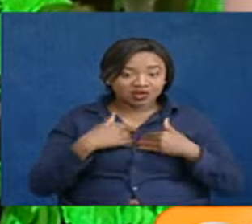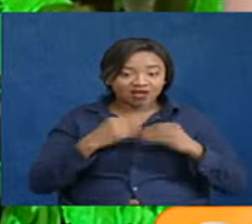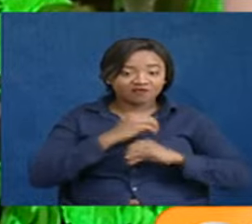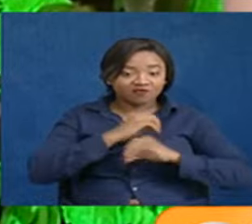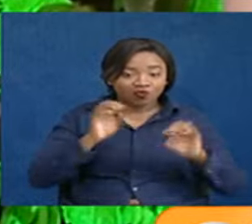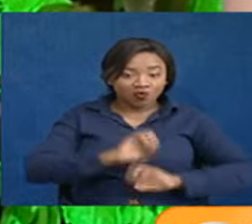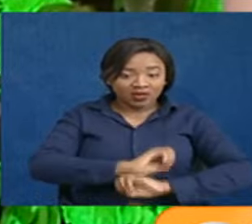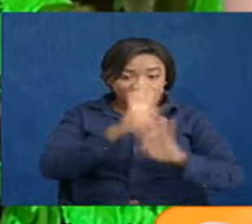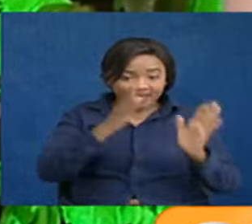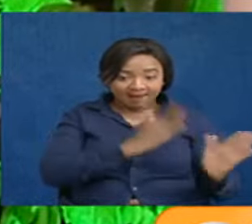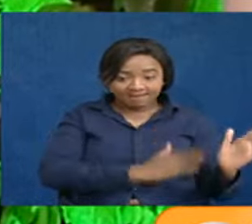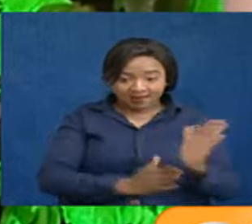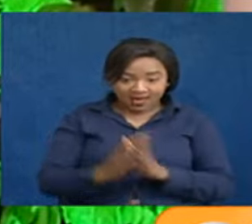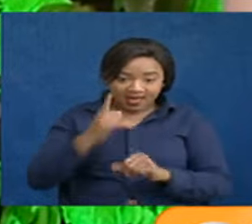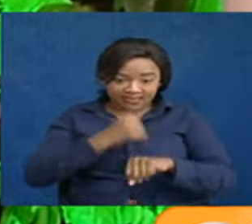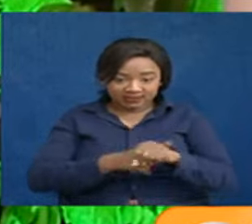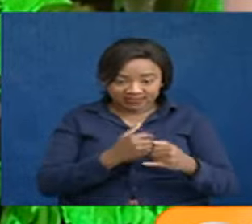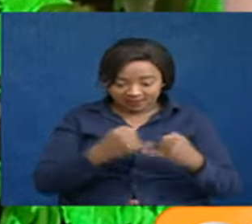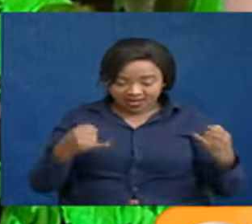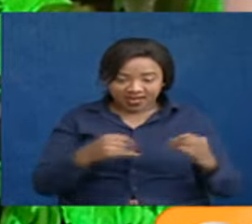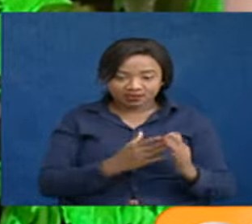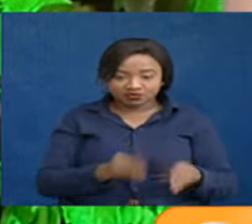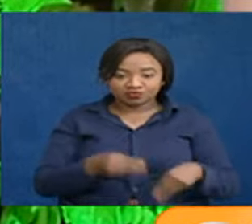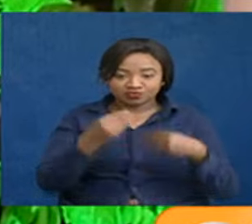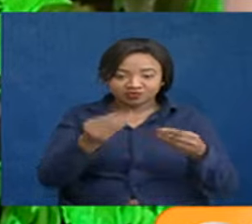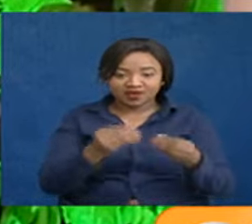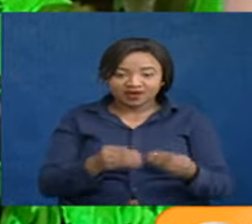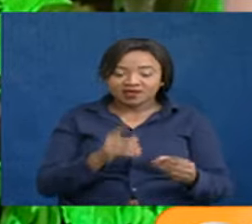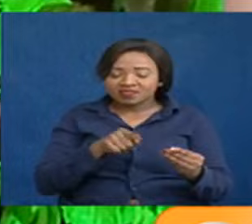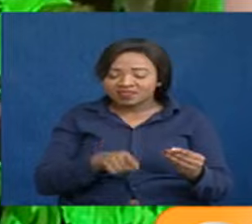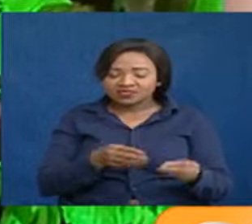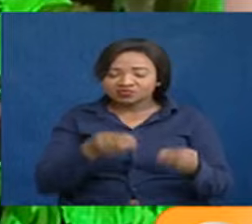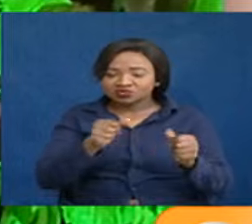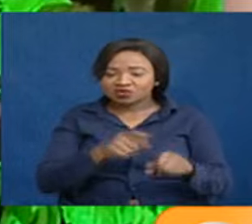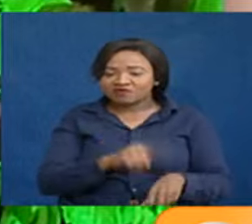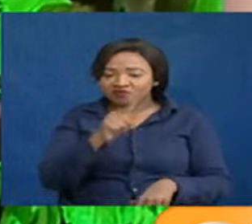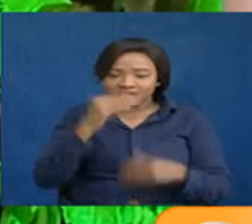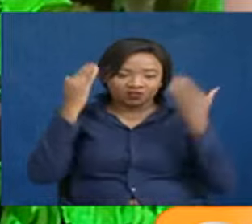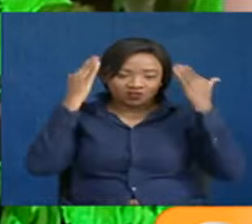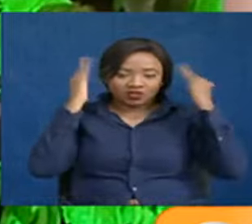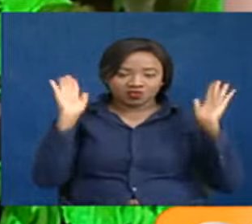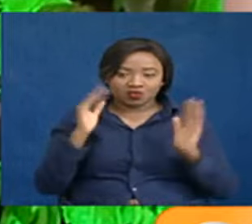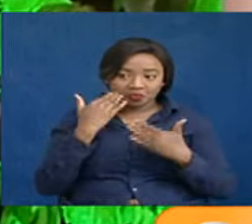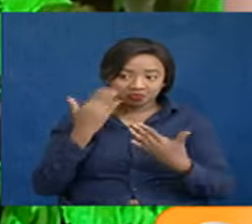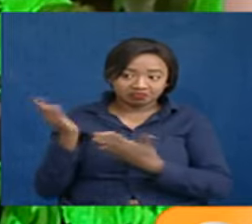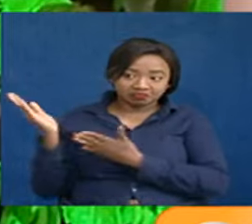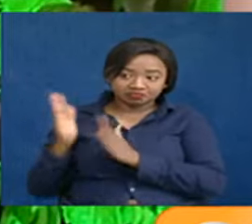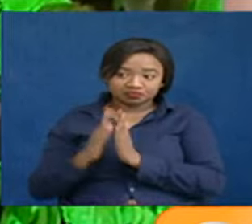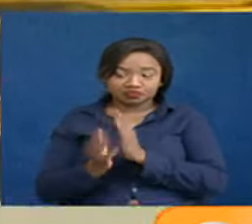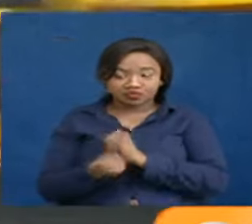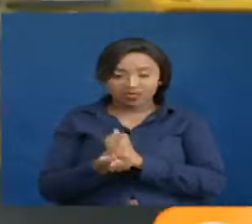leaving many skeptical about when the promised improvements will materialize. Ben Kirui has more.